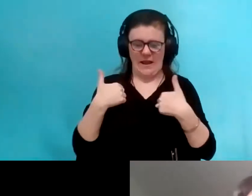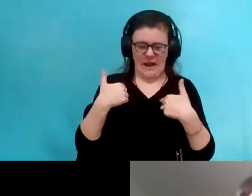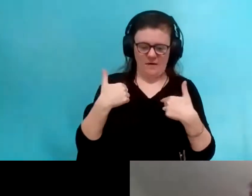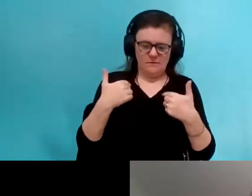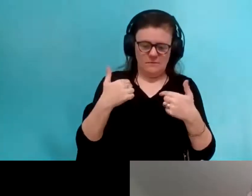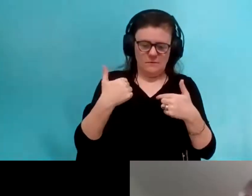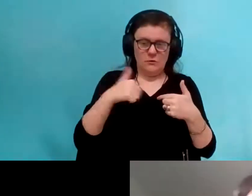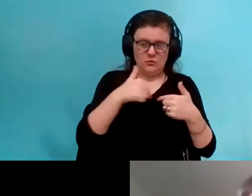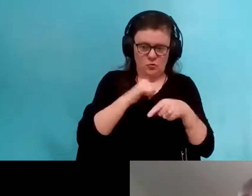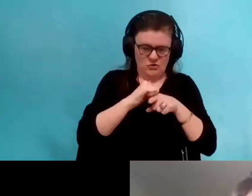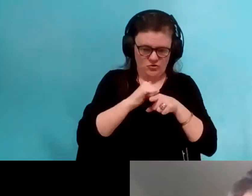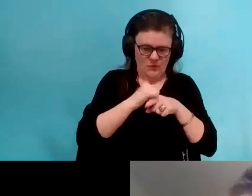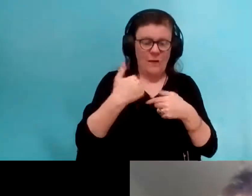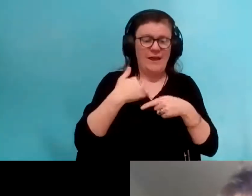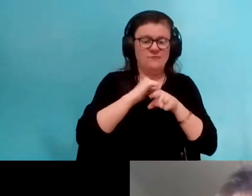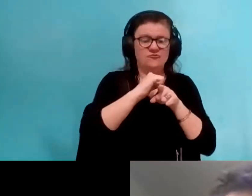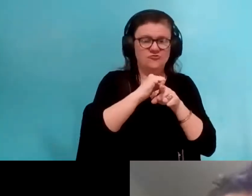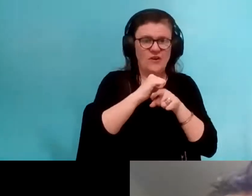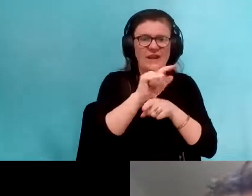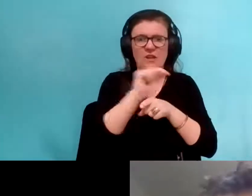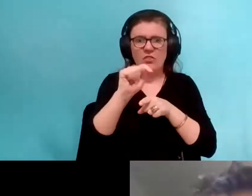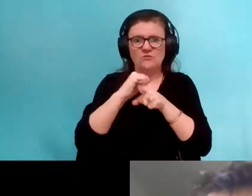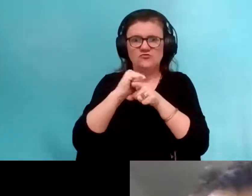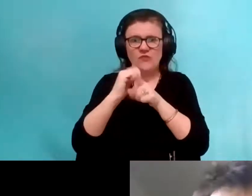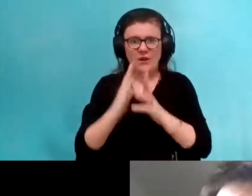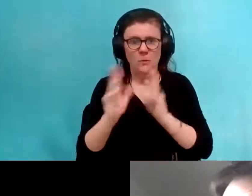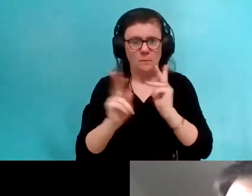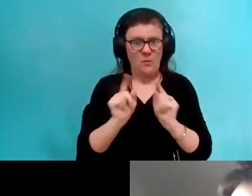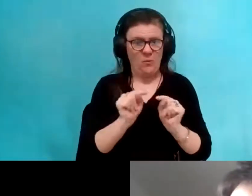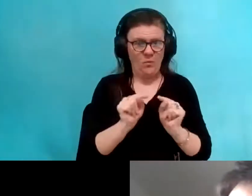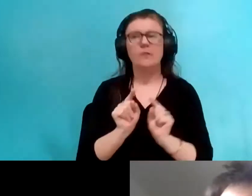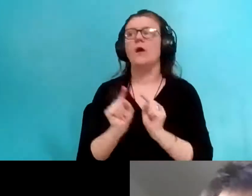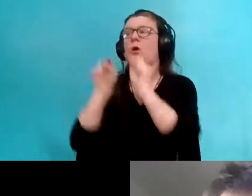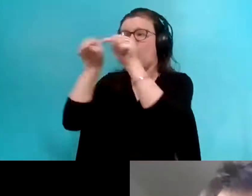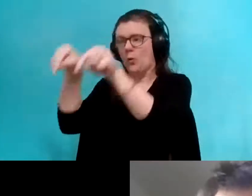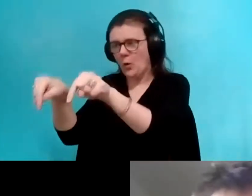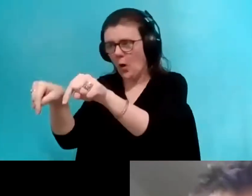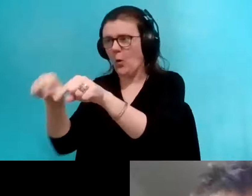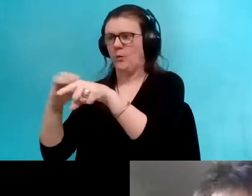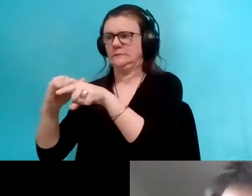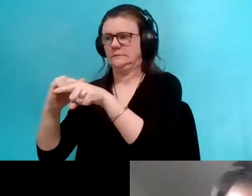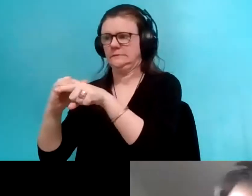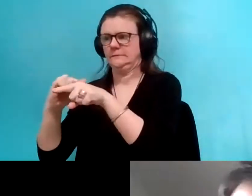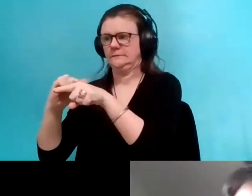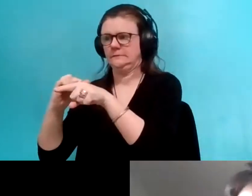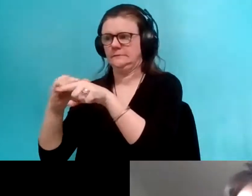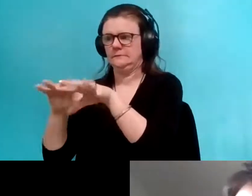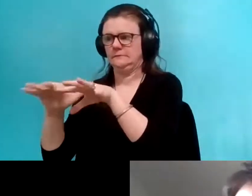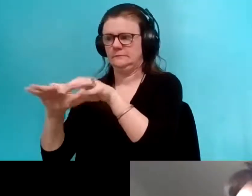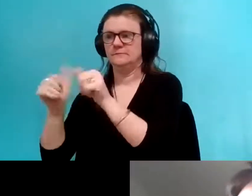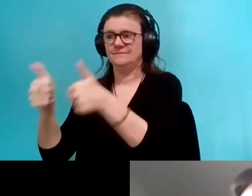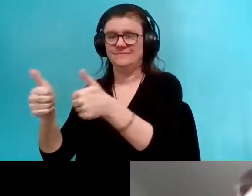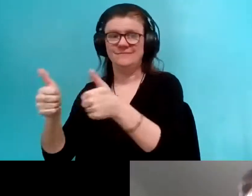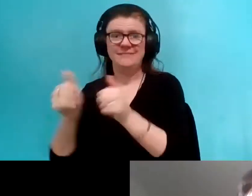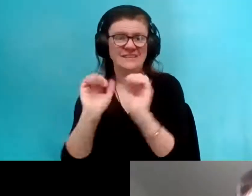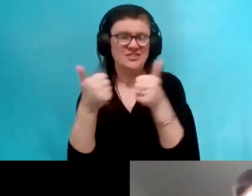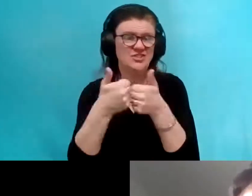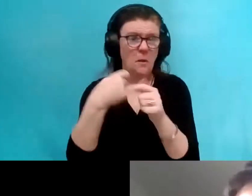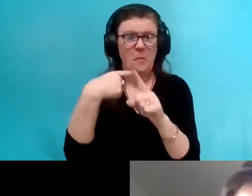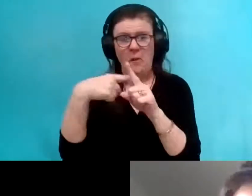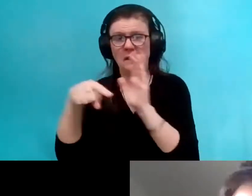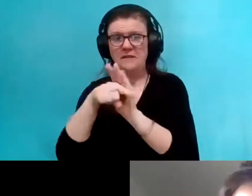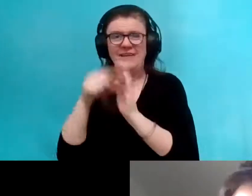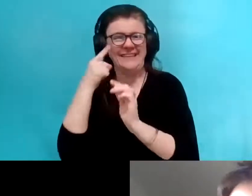out to the enumerators and have those discussions. So to be honest with the specifics of the challenges, I think I'll leave that to a